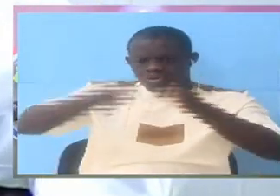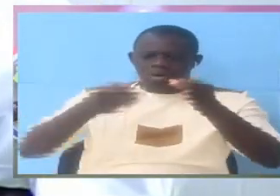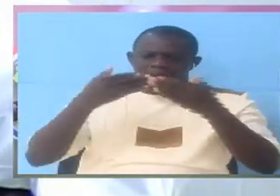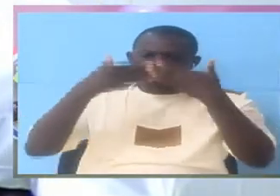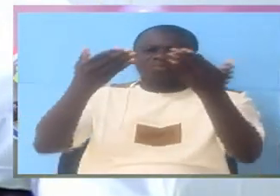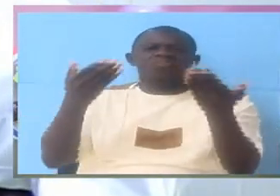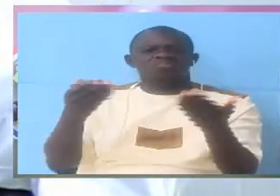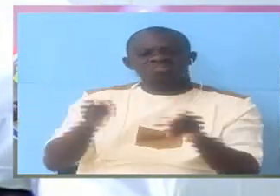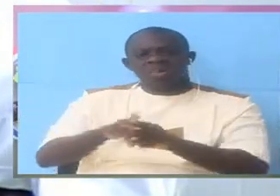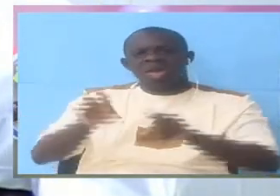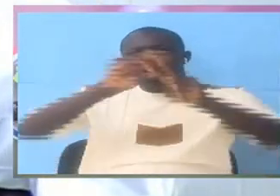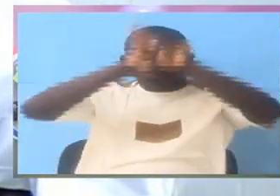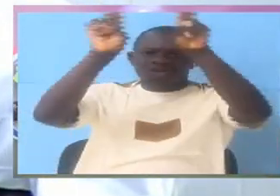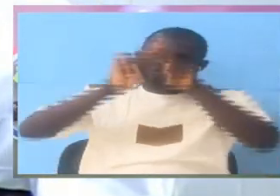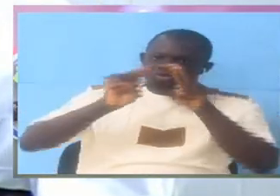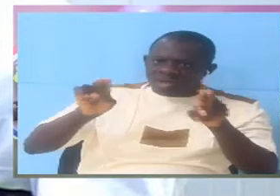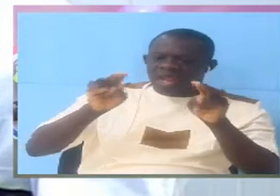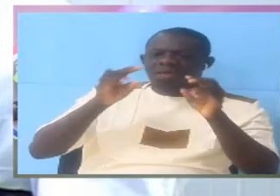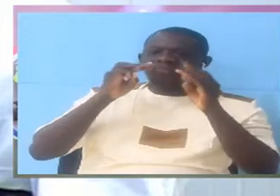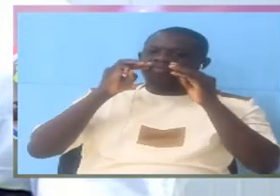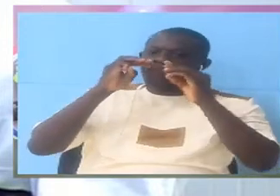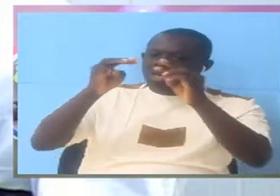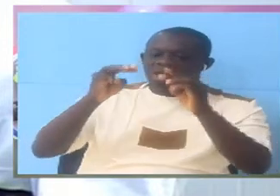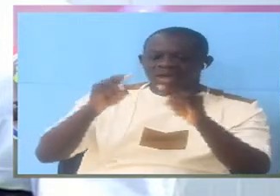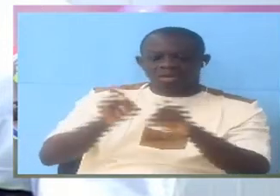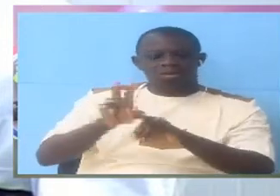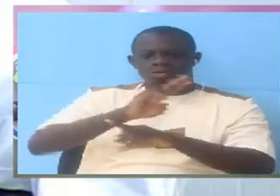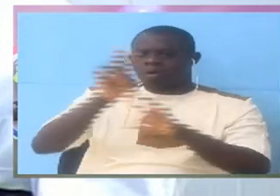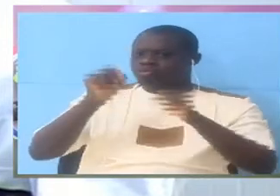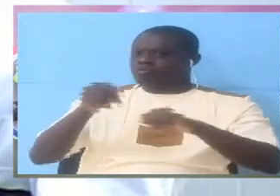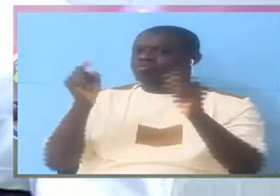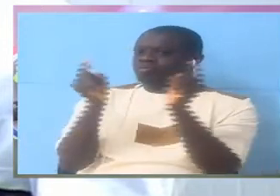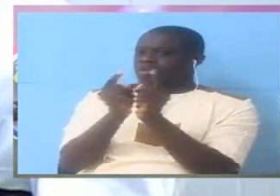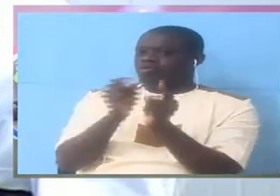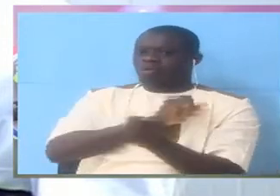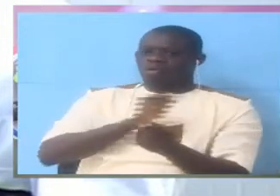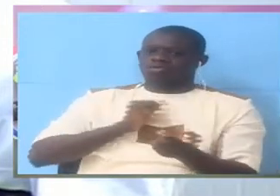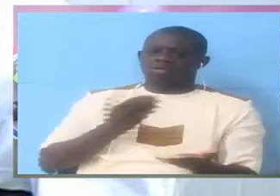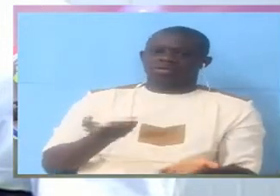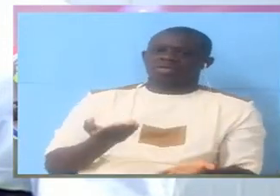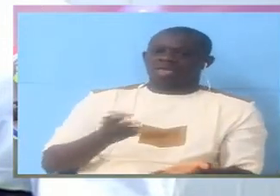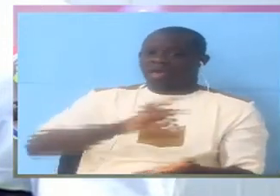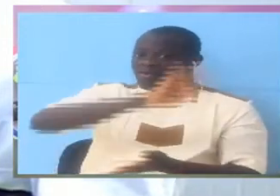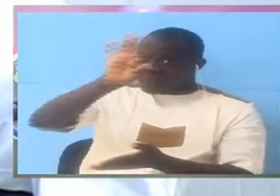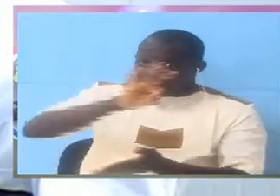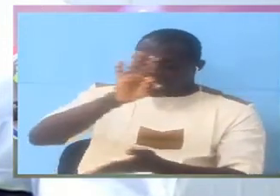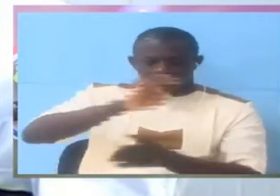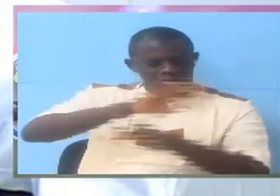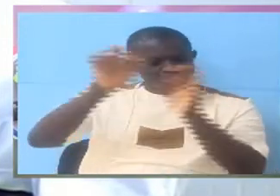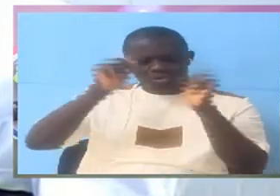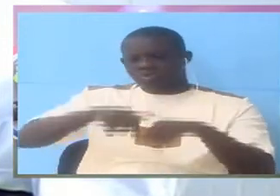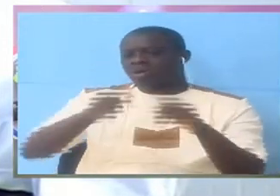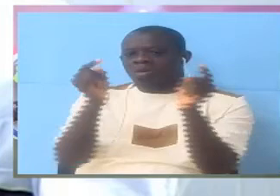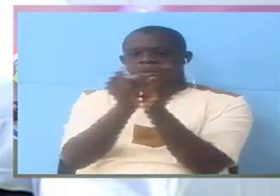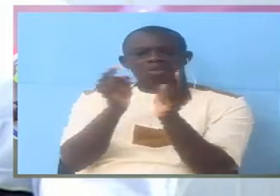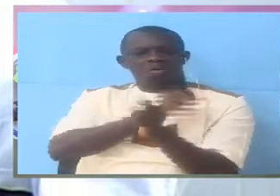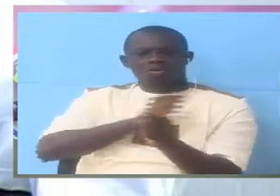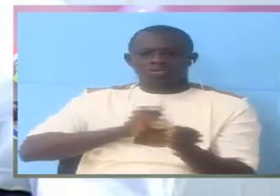international press. Do you have access to us? Our family, we are not having access to us. We are incommunicado.